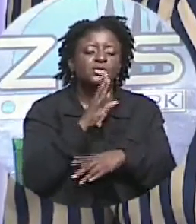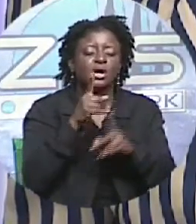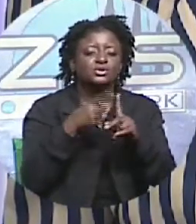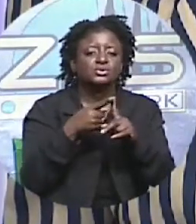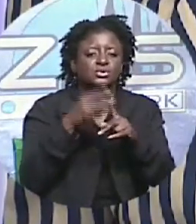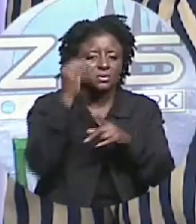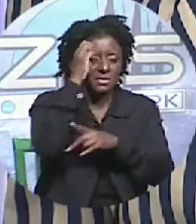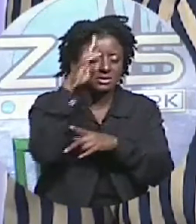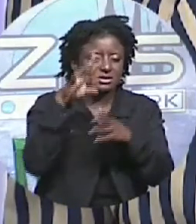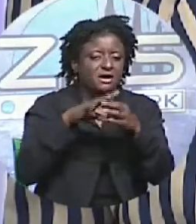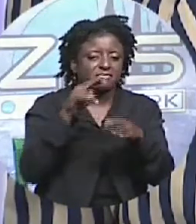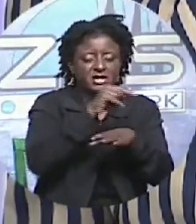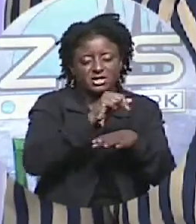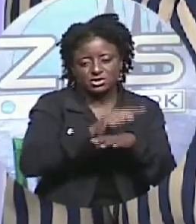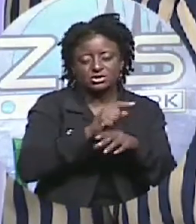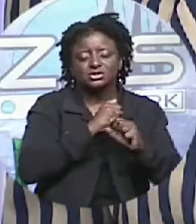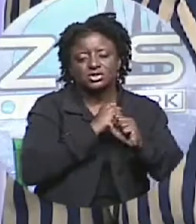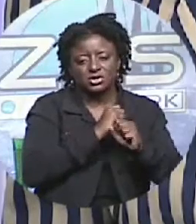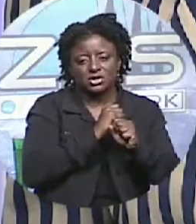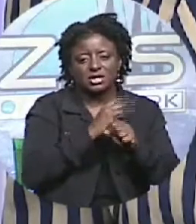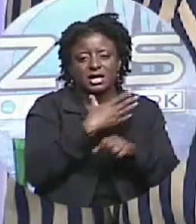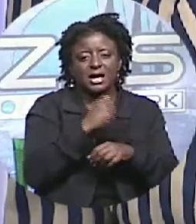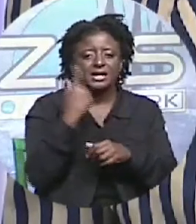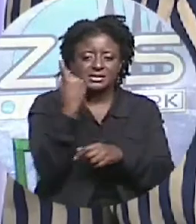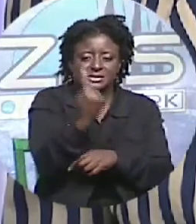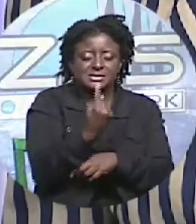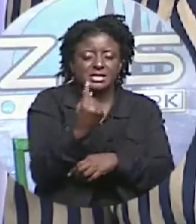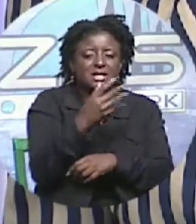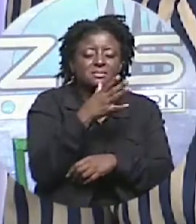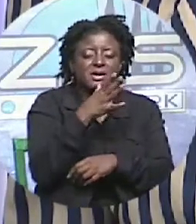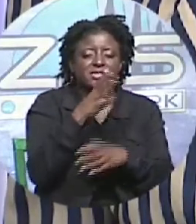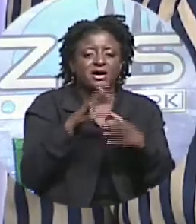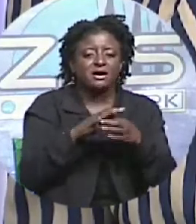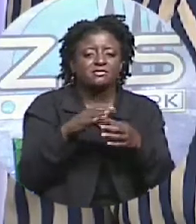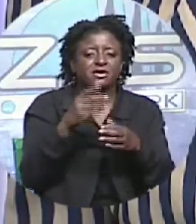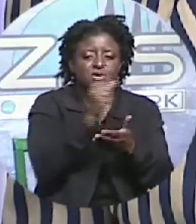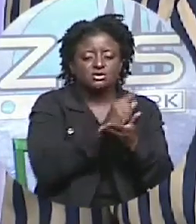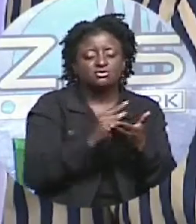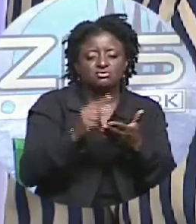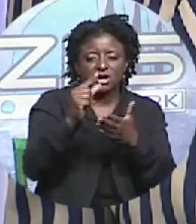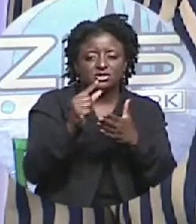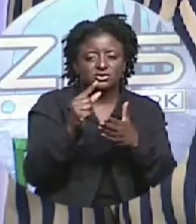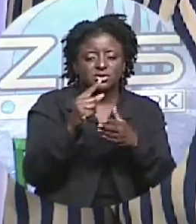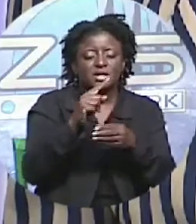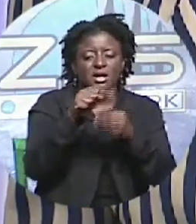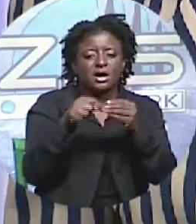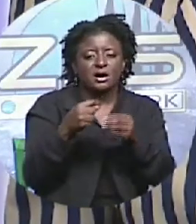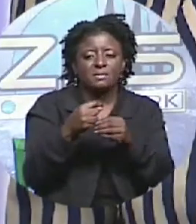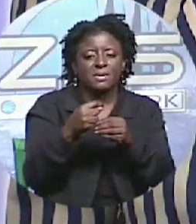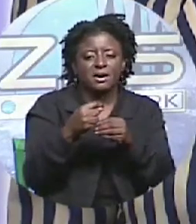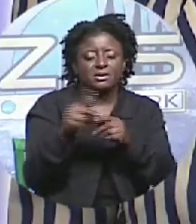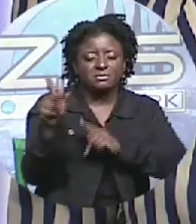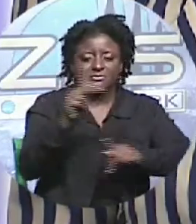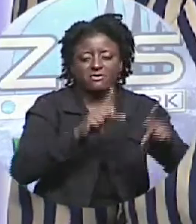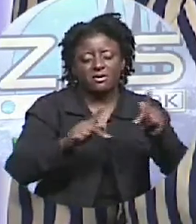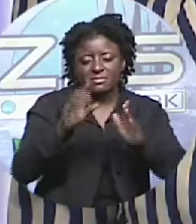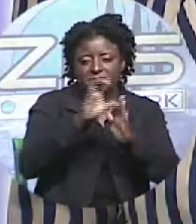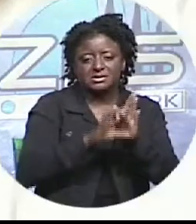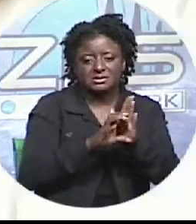single mother of a C.H. Reeves graduate about the importance of the pursuit of performance, paths, and productivity.